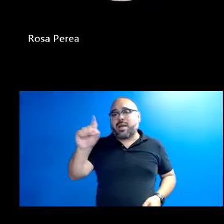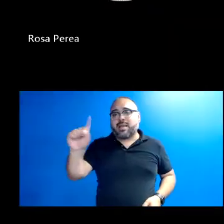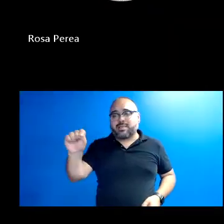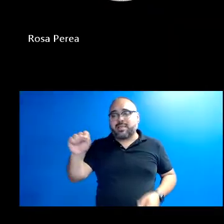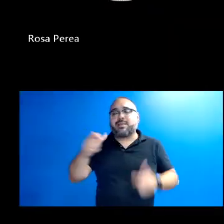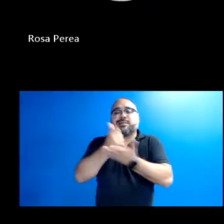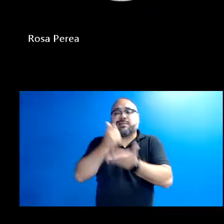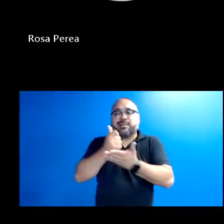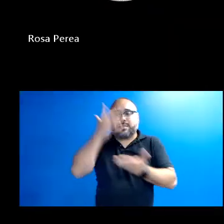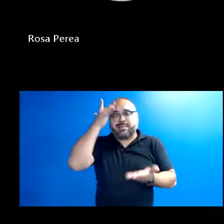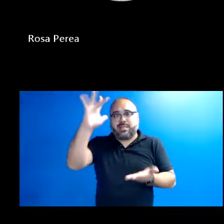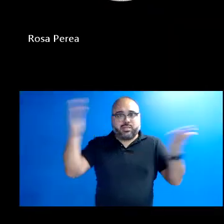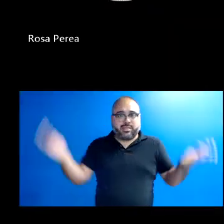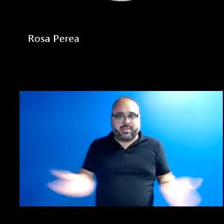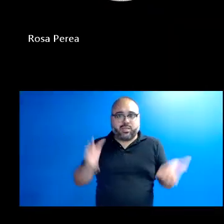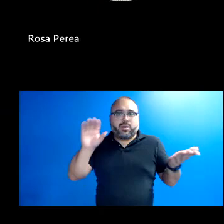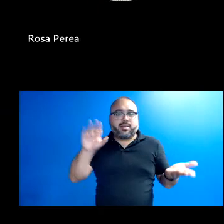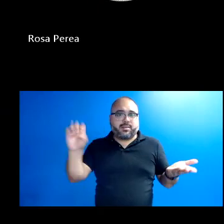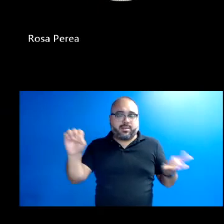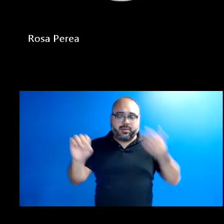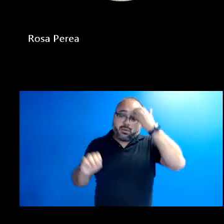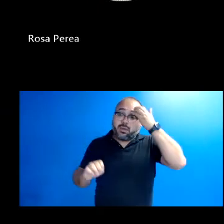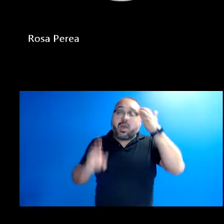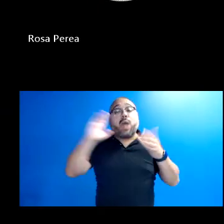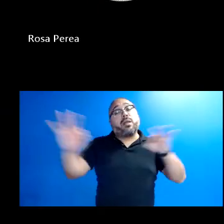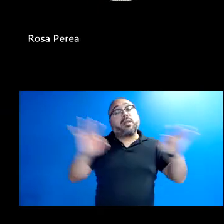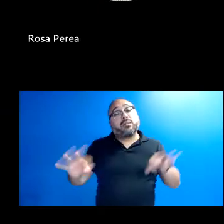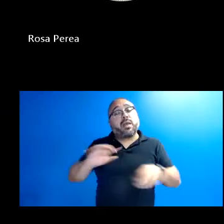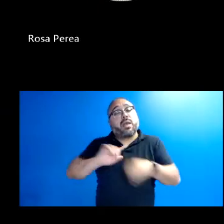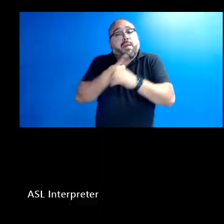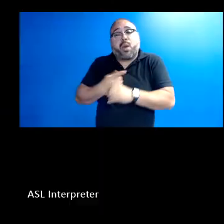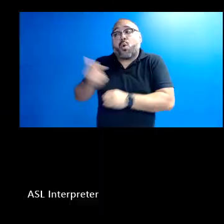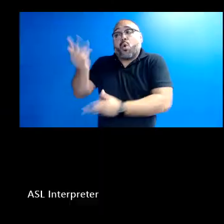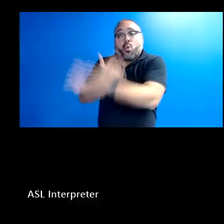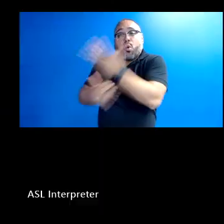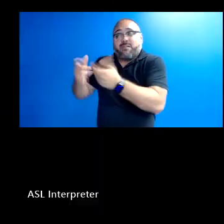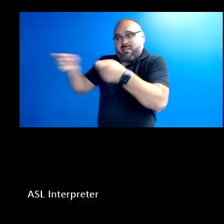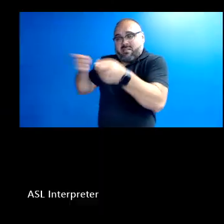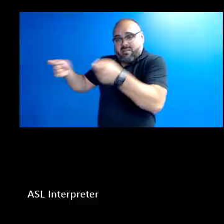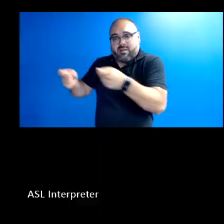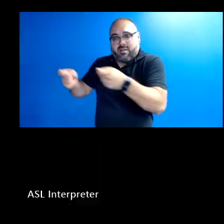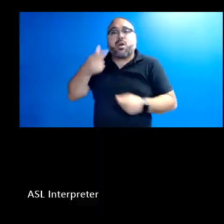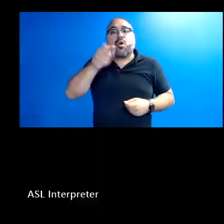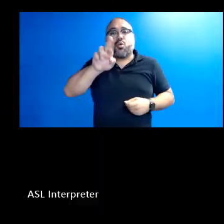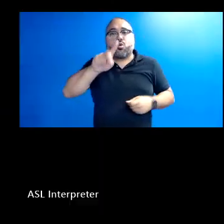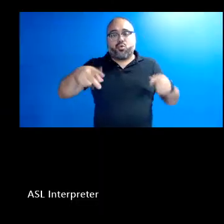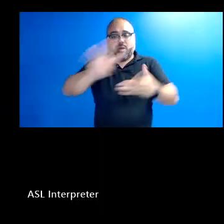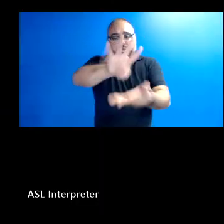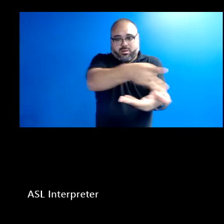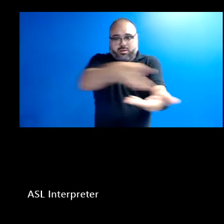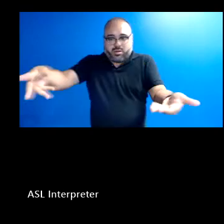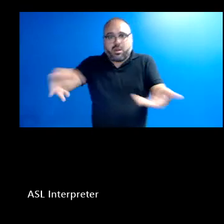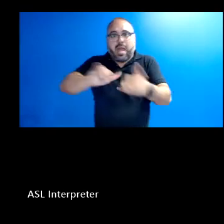Edison. And I'm going to be highlighting some of the work we've done on our wildfire mitigation and grid hardening work that kind of helps to reduce